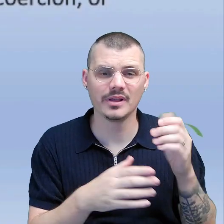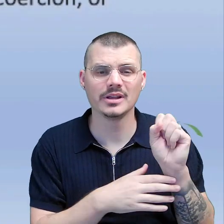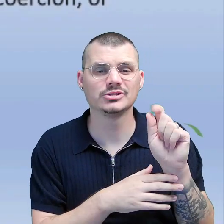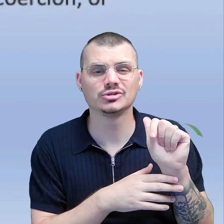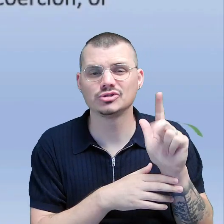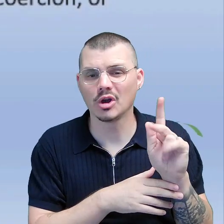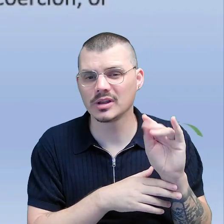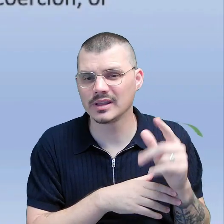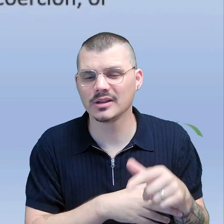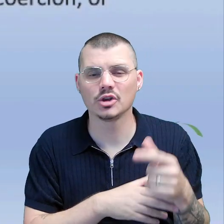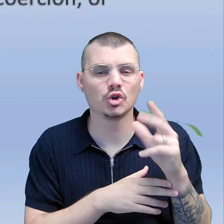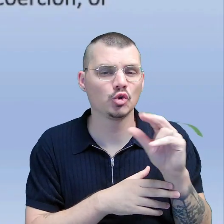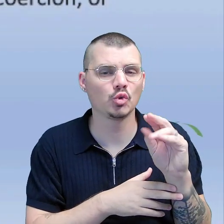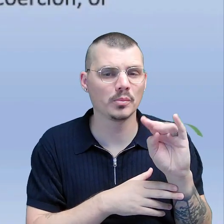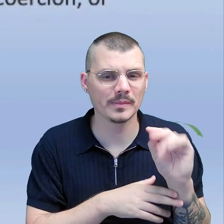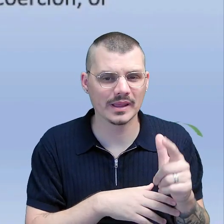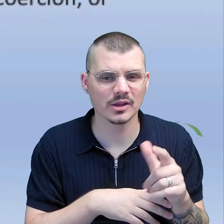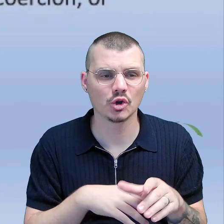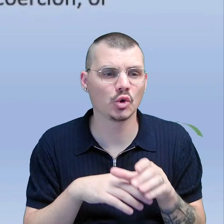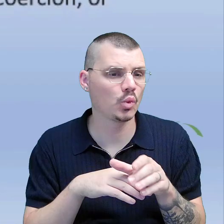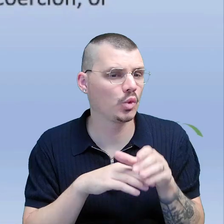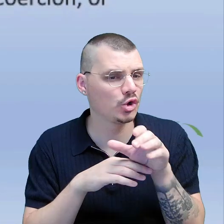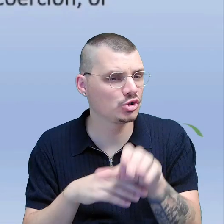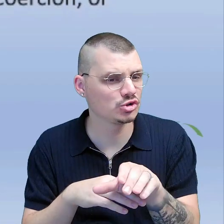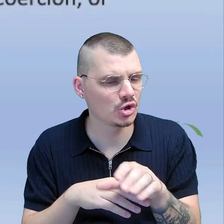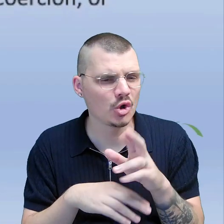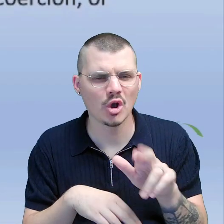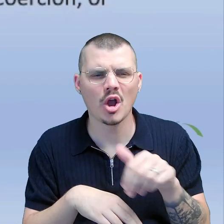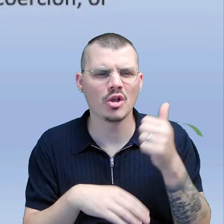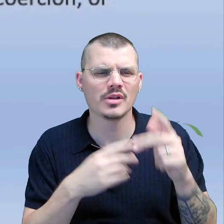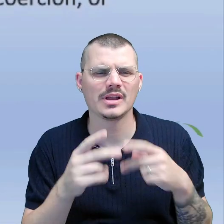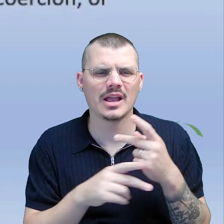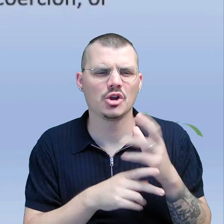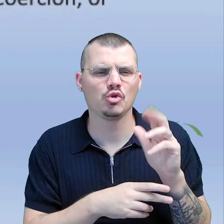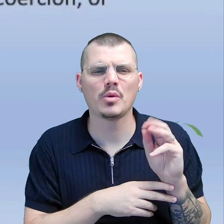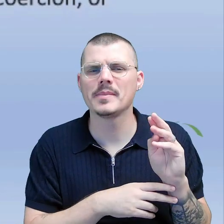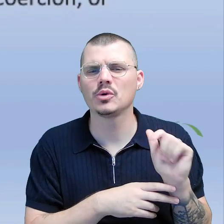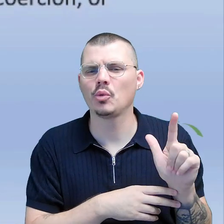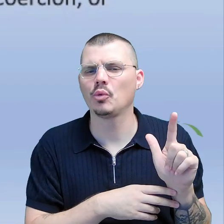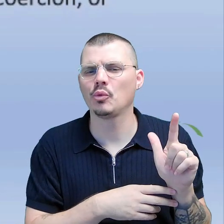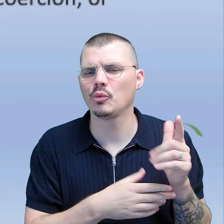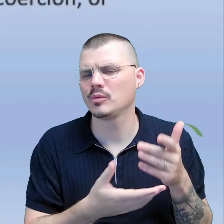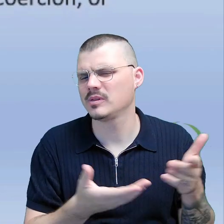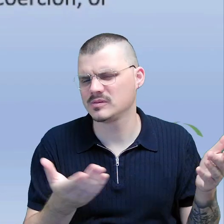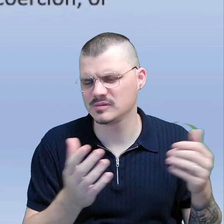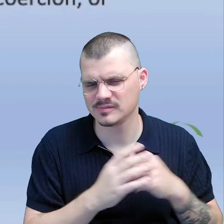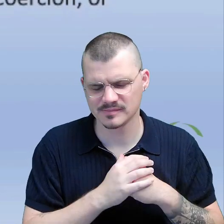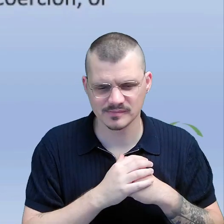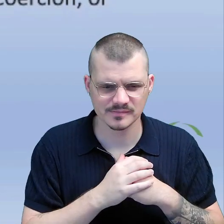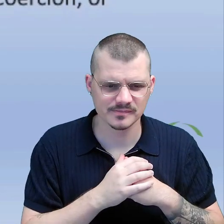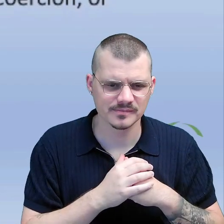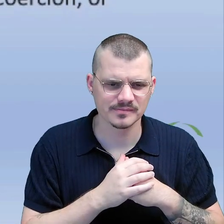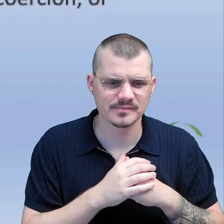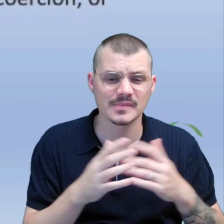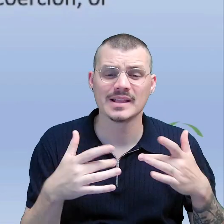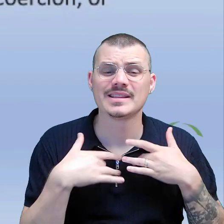by stalking, grooming, coercion, or other kind of criminal elements.